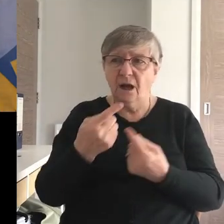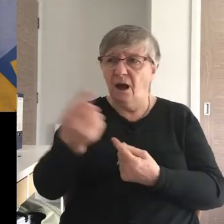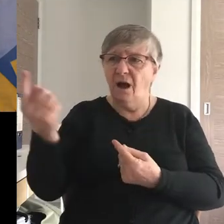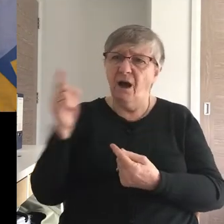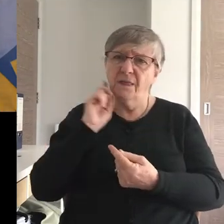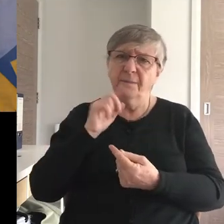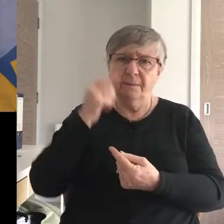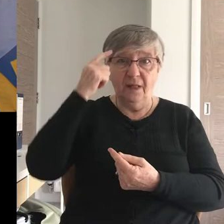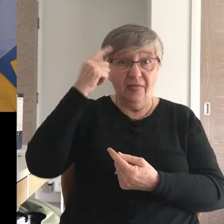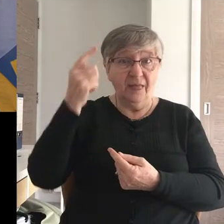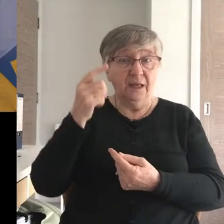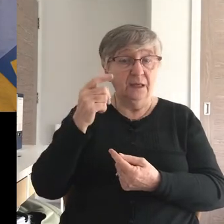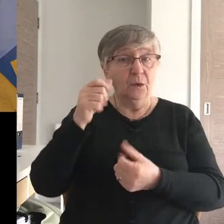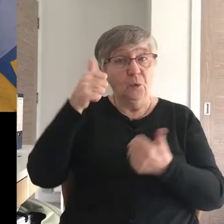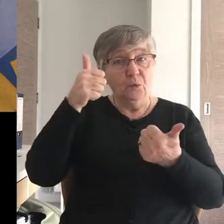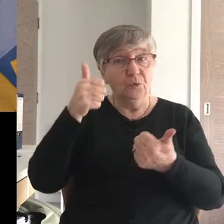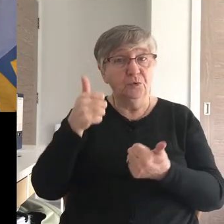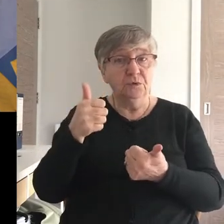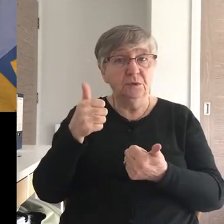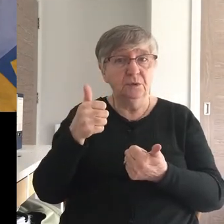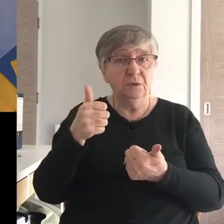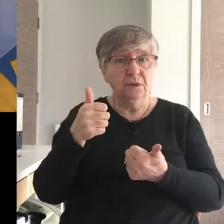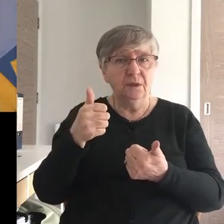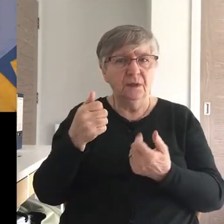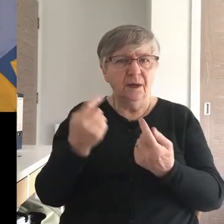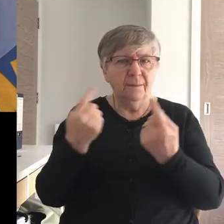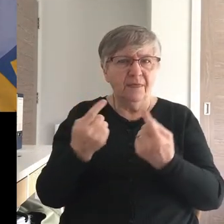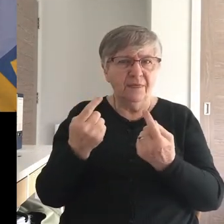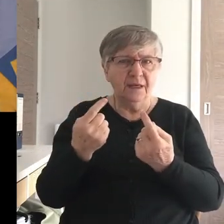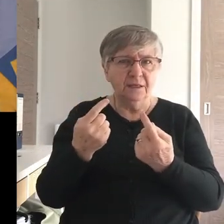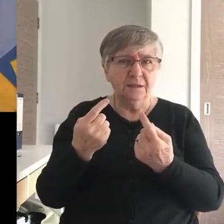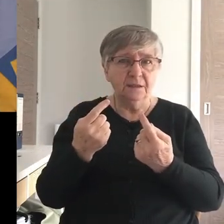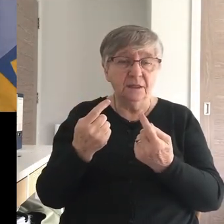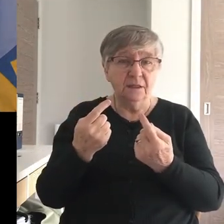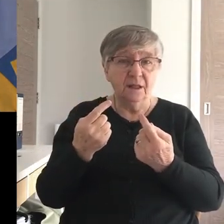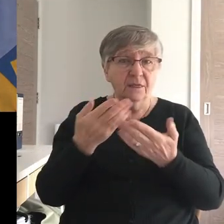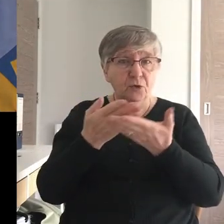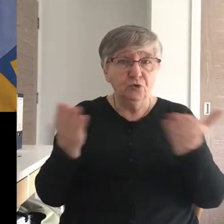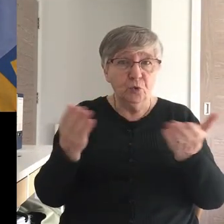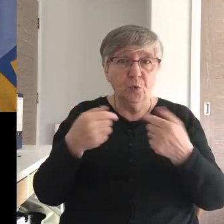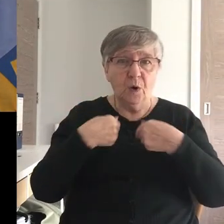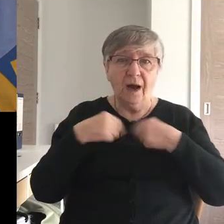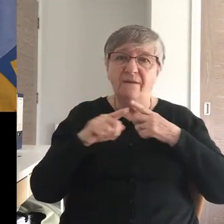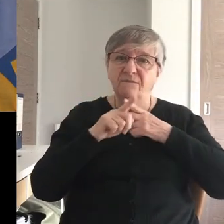eyes of the world, but rather stuff that's putting the Word of God into practice.